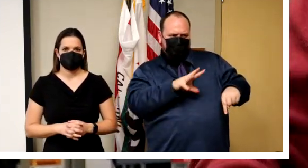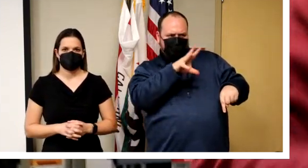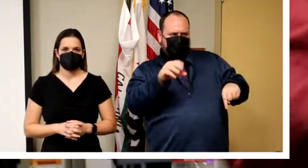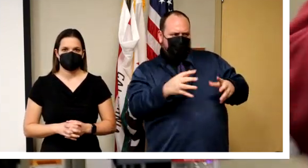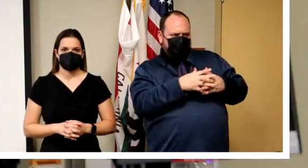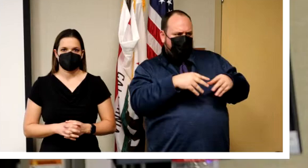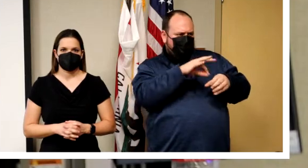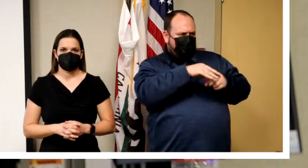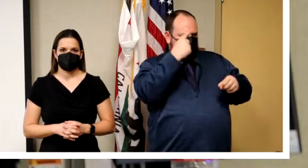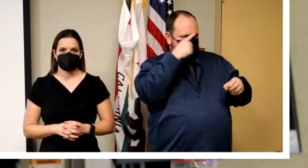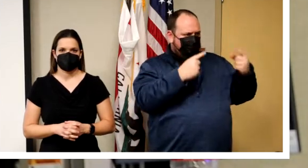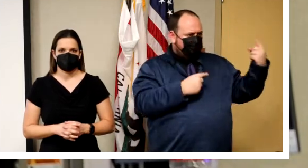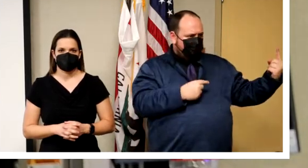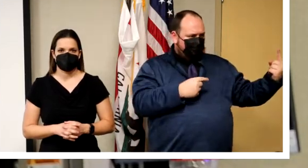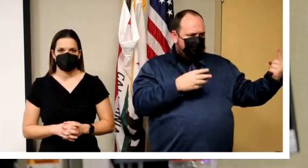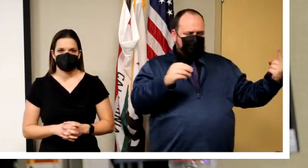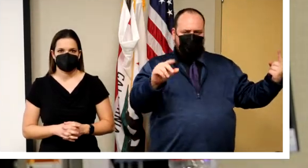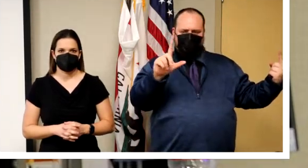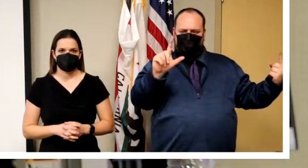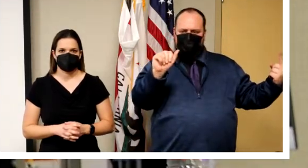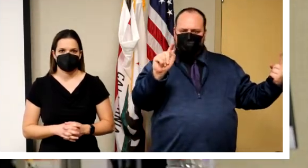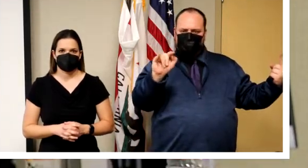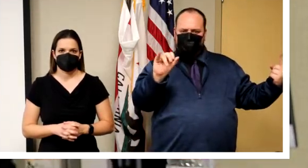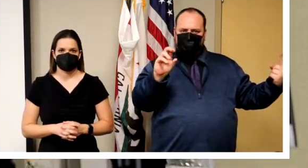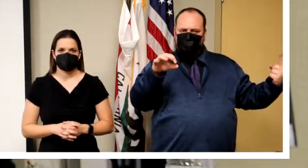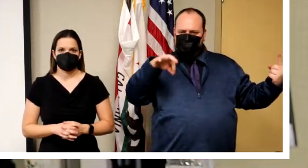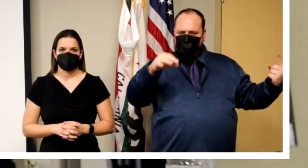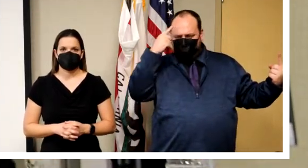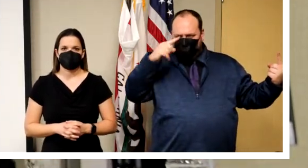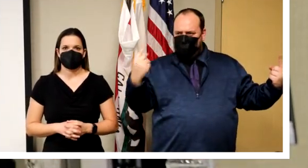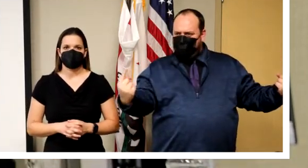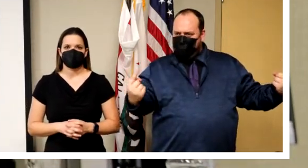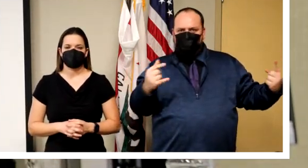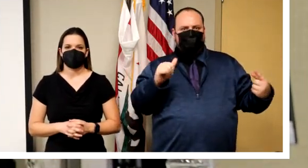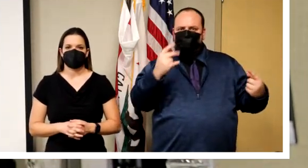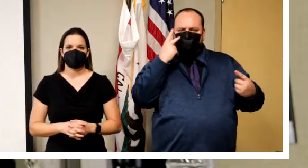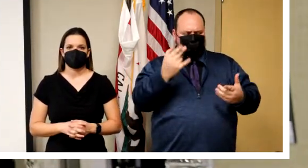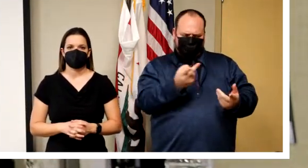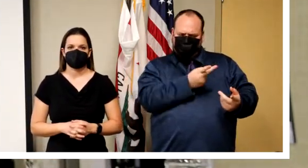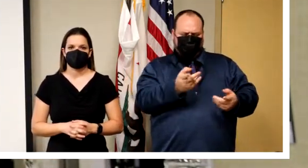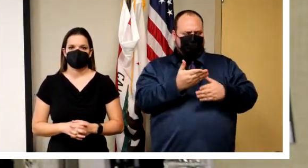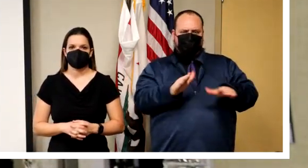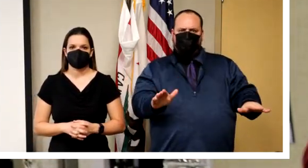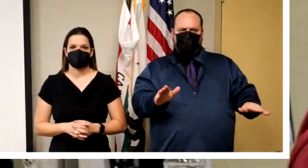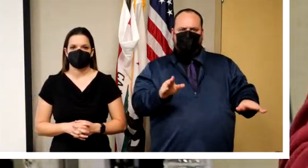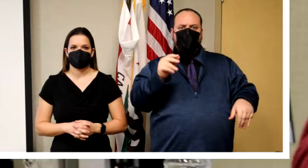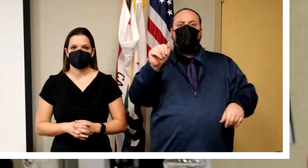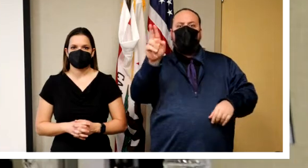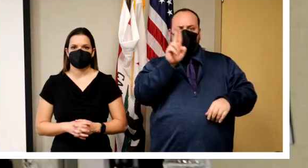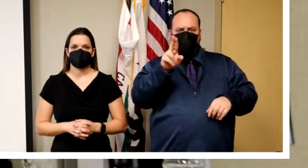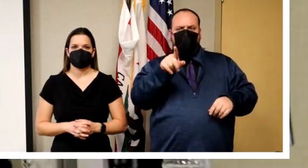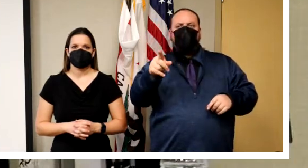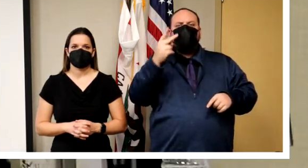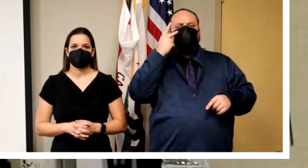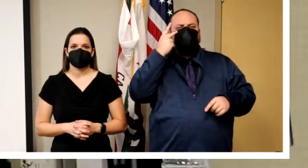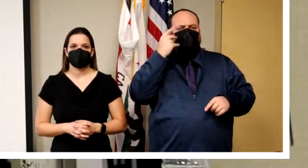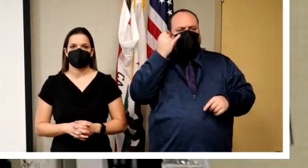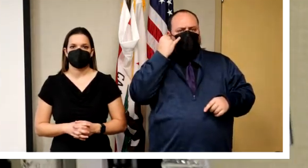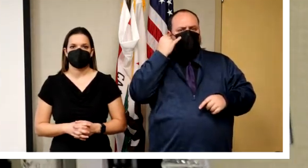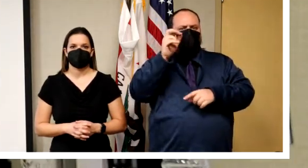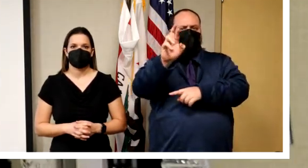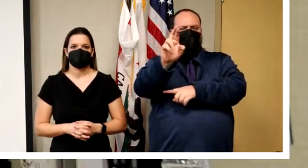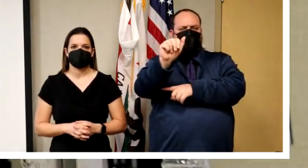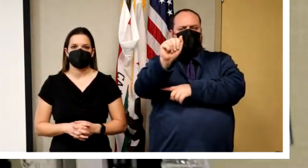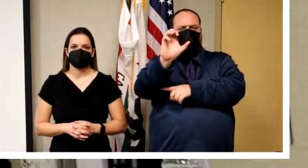voting for one candidate and Latinos are voting for another candidate, and you can see that divide. And that's used to determine whether there is racially polarized voting, which is